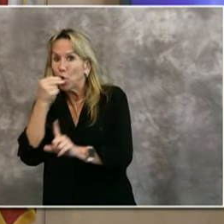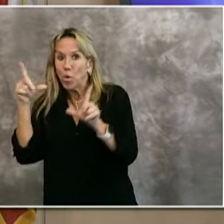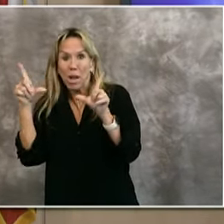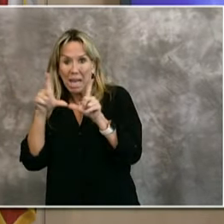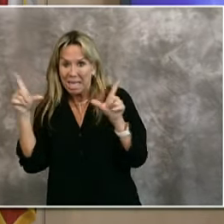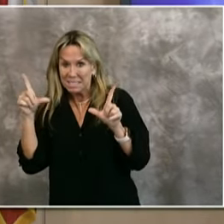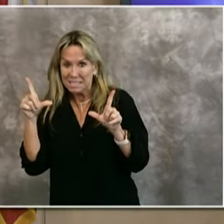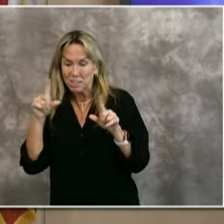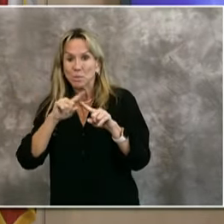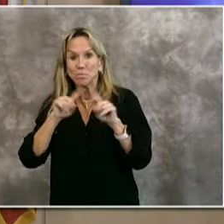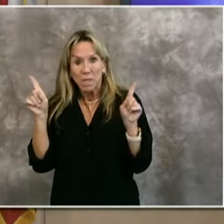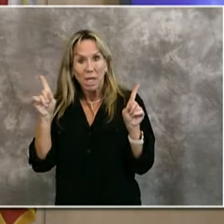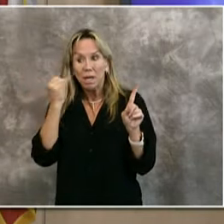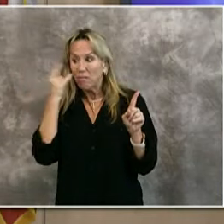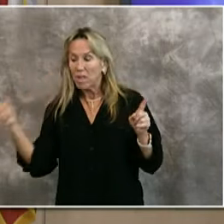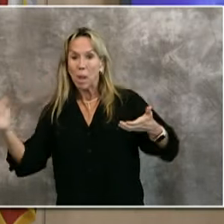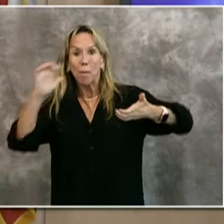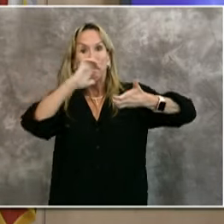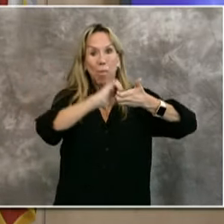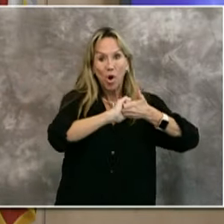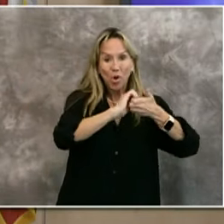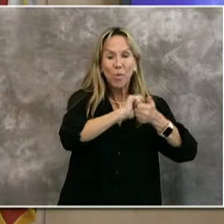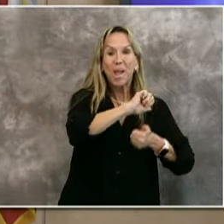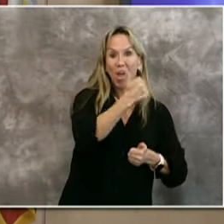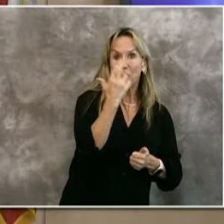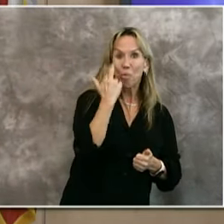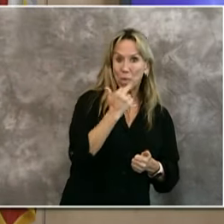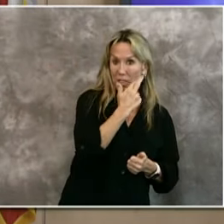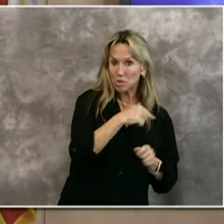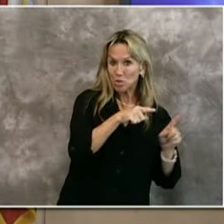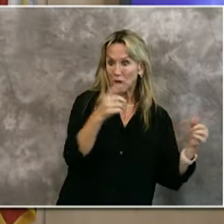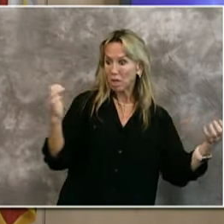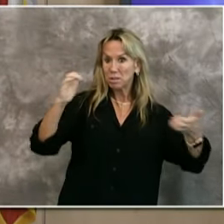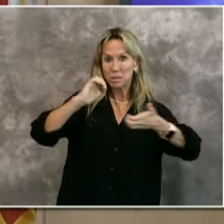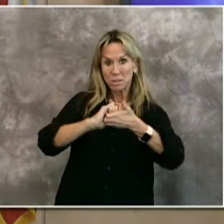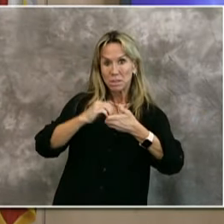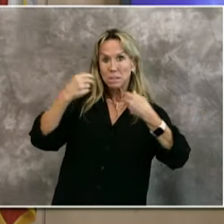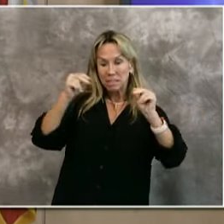themselves. As long as they can partner with someone, they can still stay open.